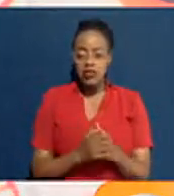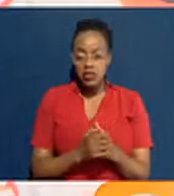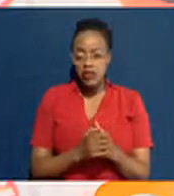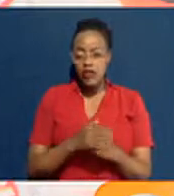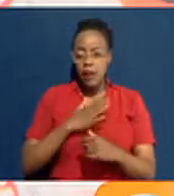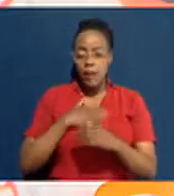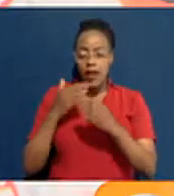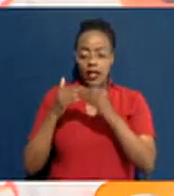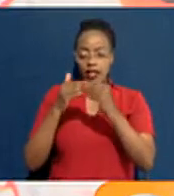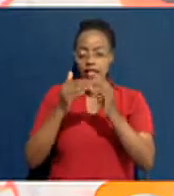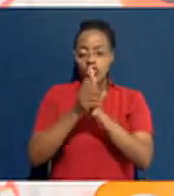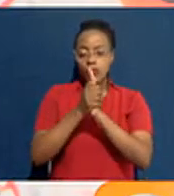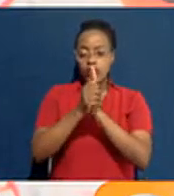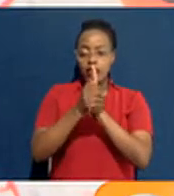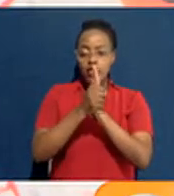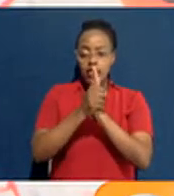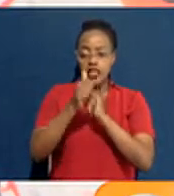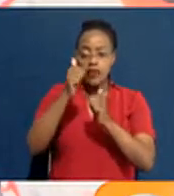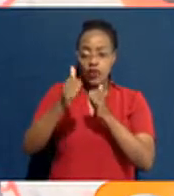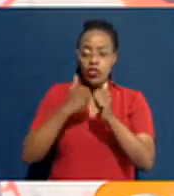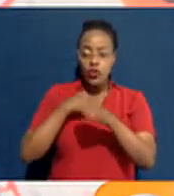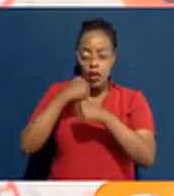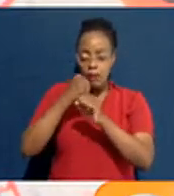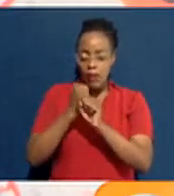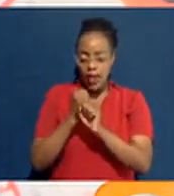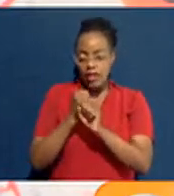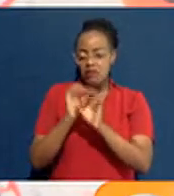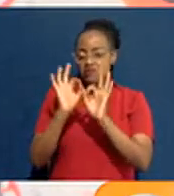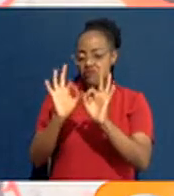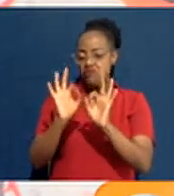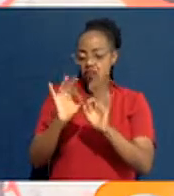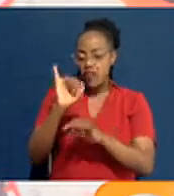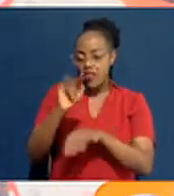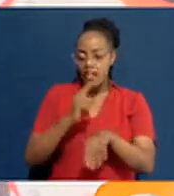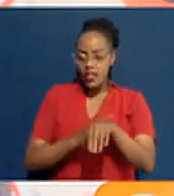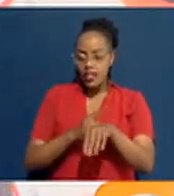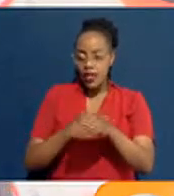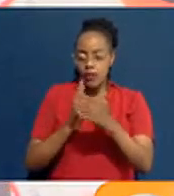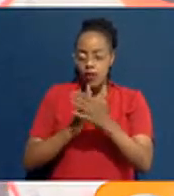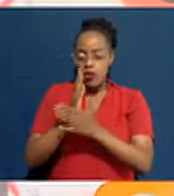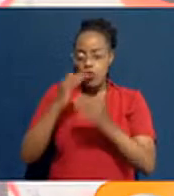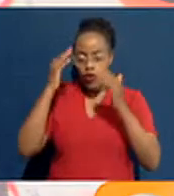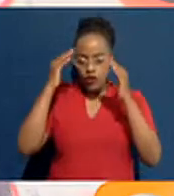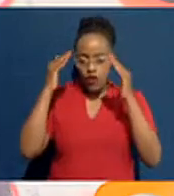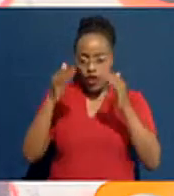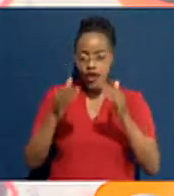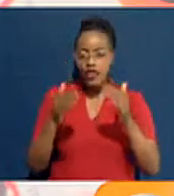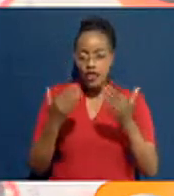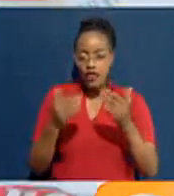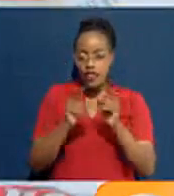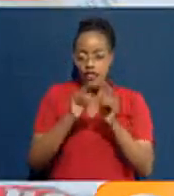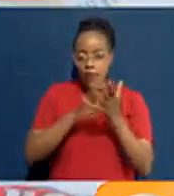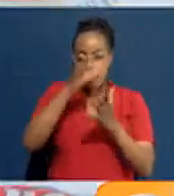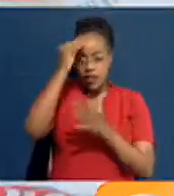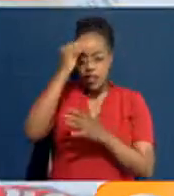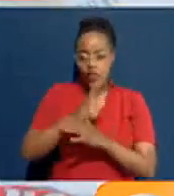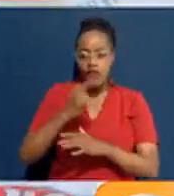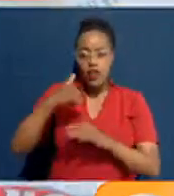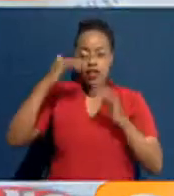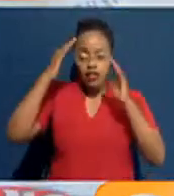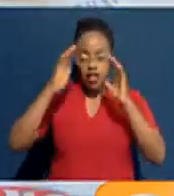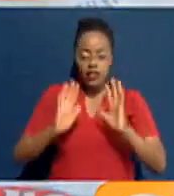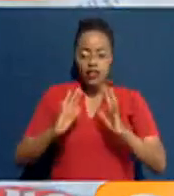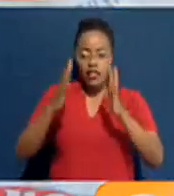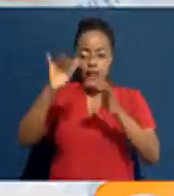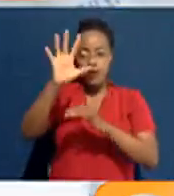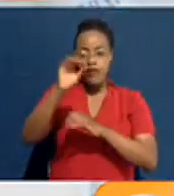my leadership skills were sharpened then throughout the Focus and as a student. We are celebrating 50